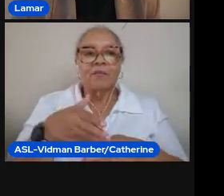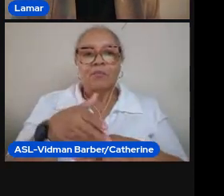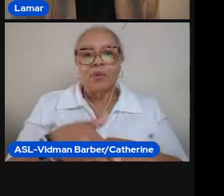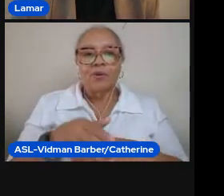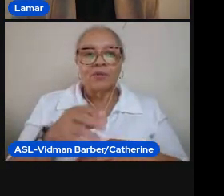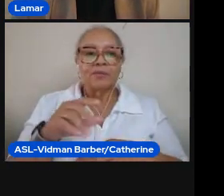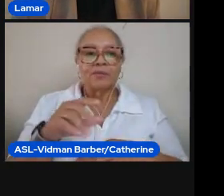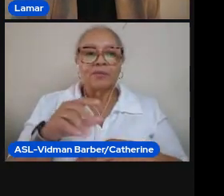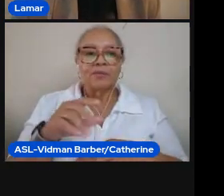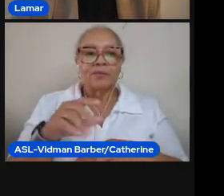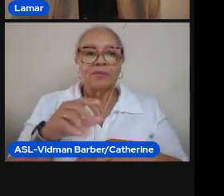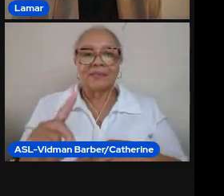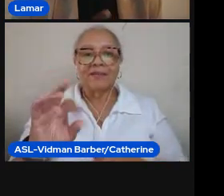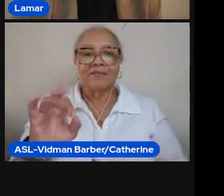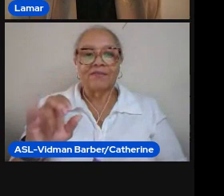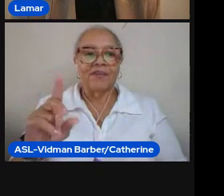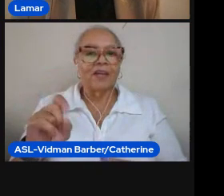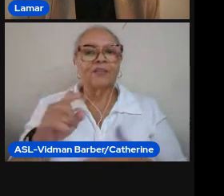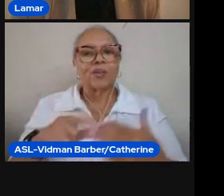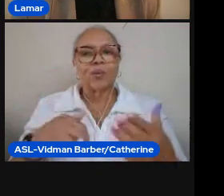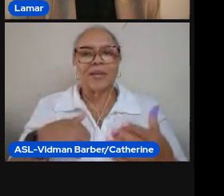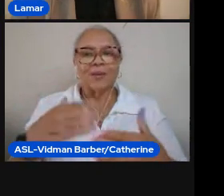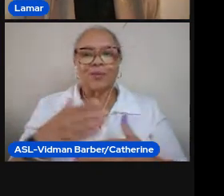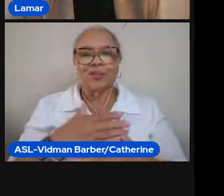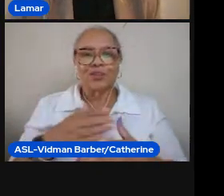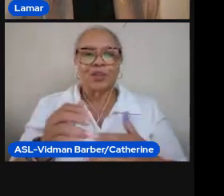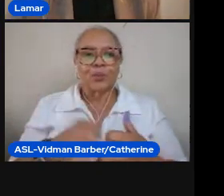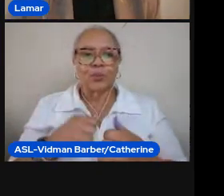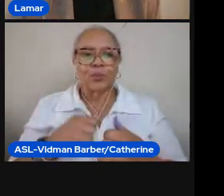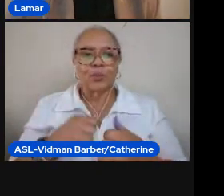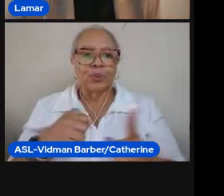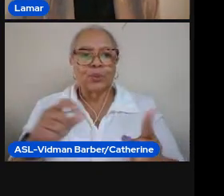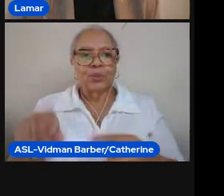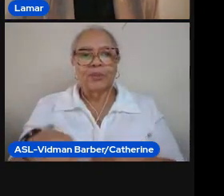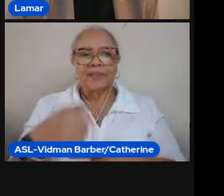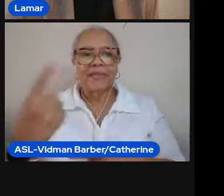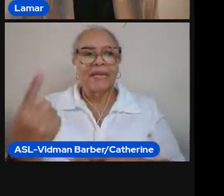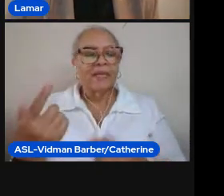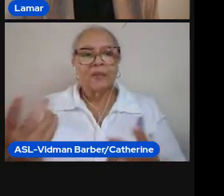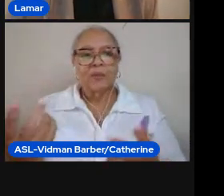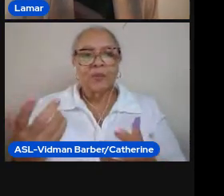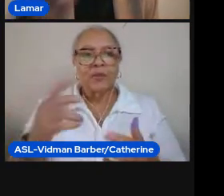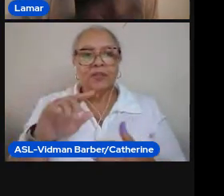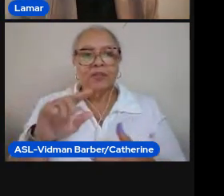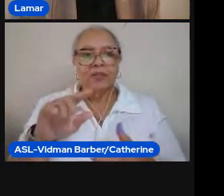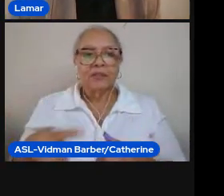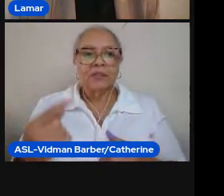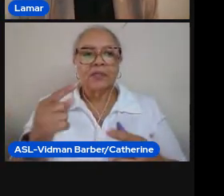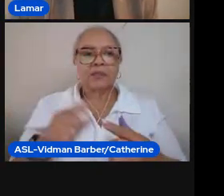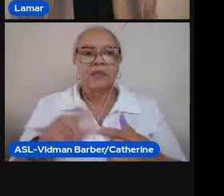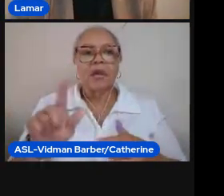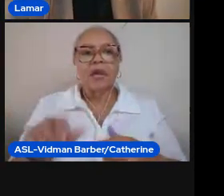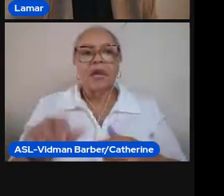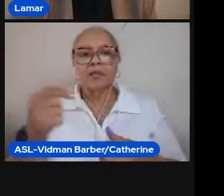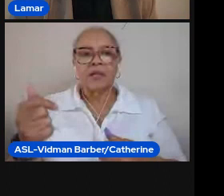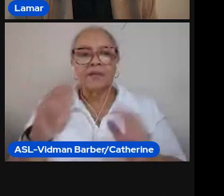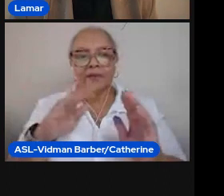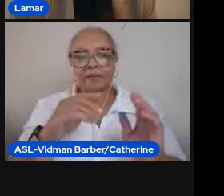like to say. So what I'm going to share here with you today is just another scope